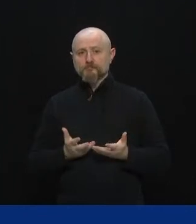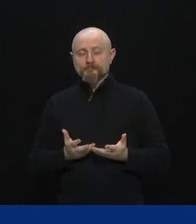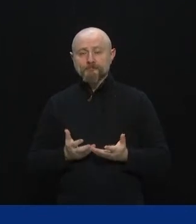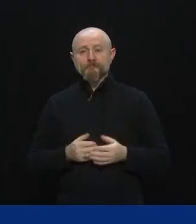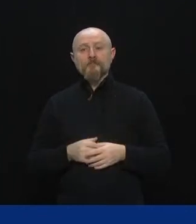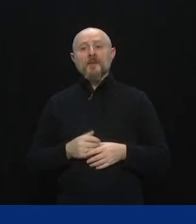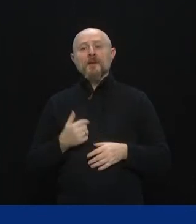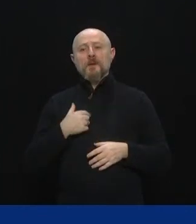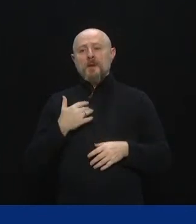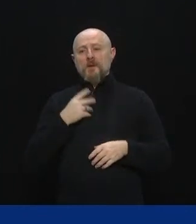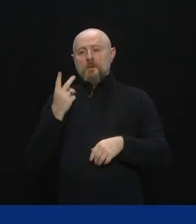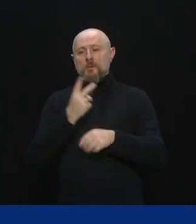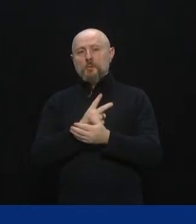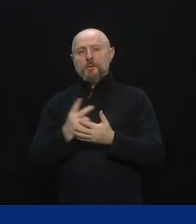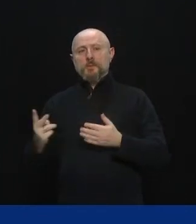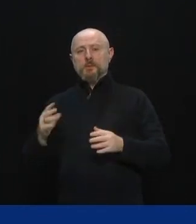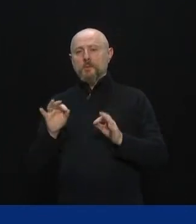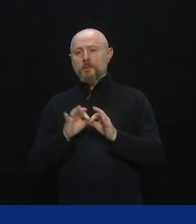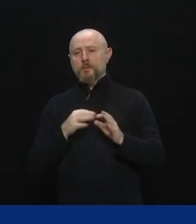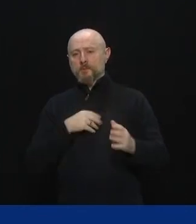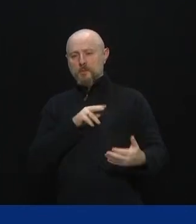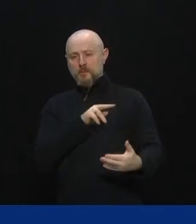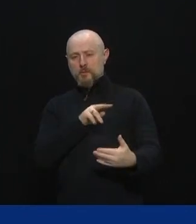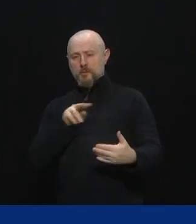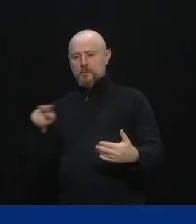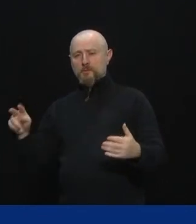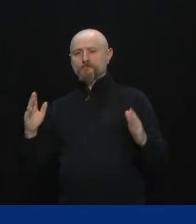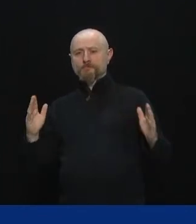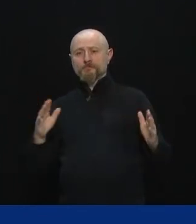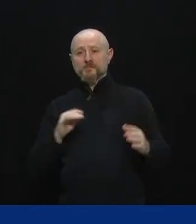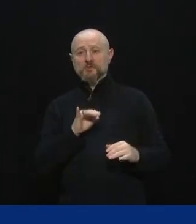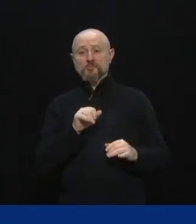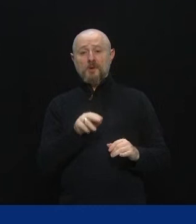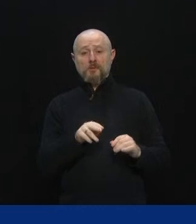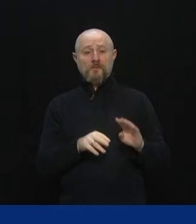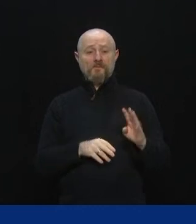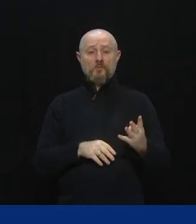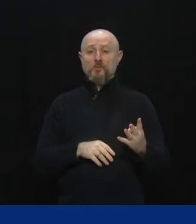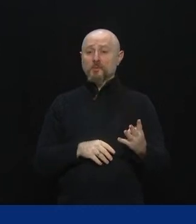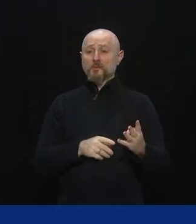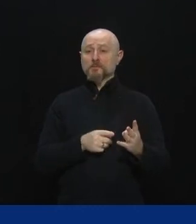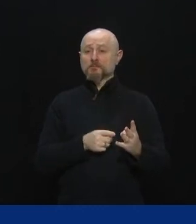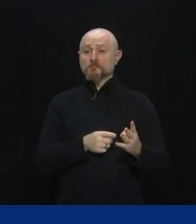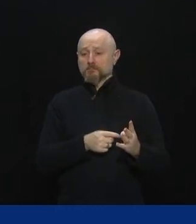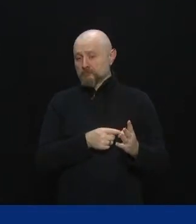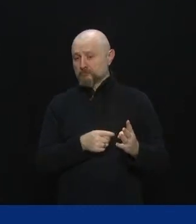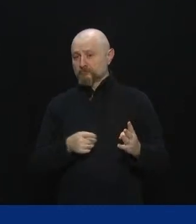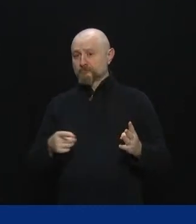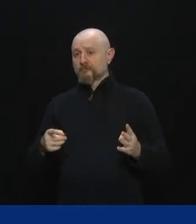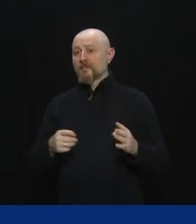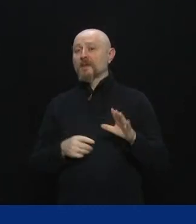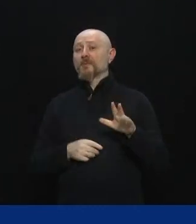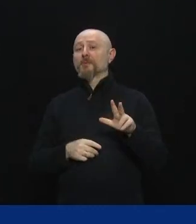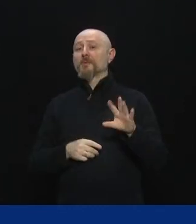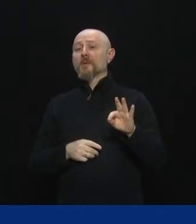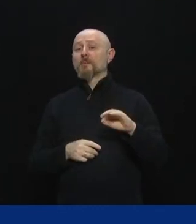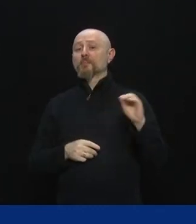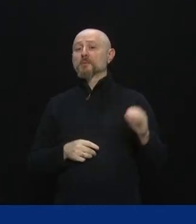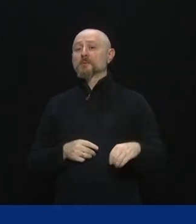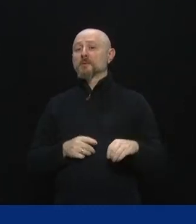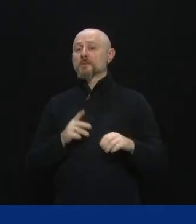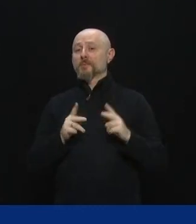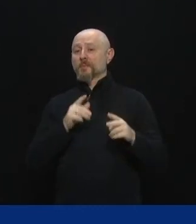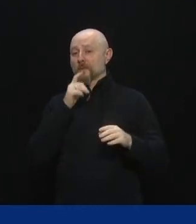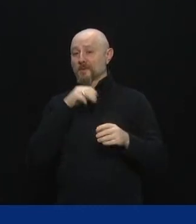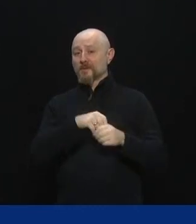right now. And looking at just on the 4th of January, we realized that 39% of the people are